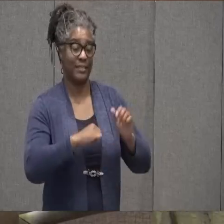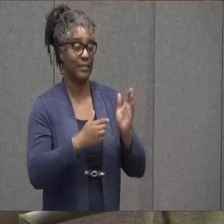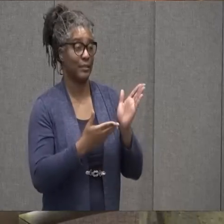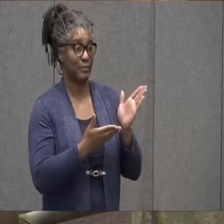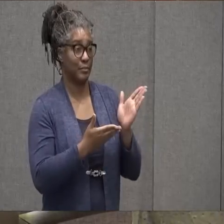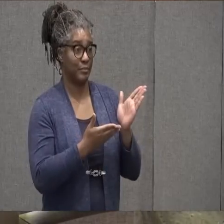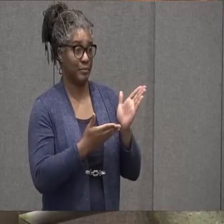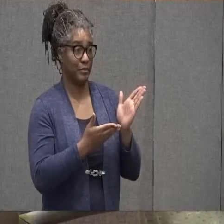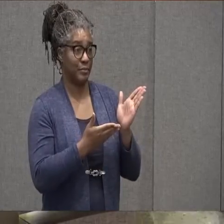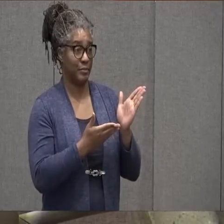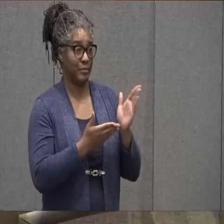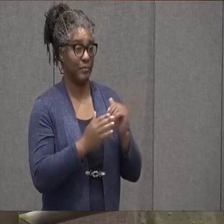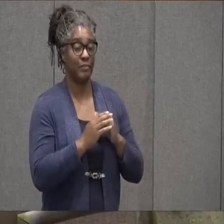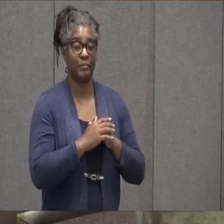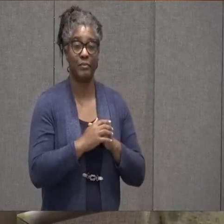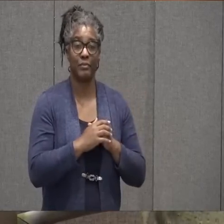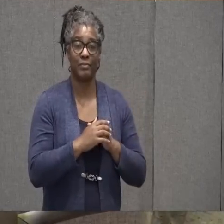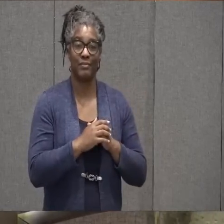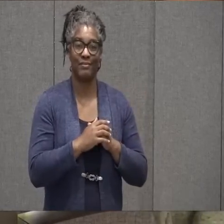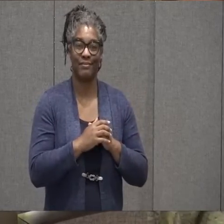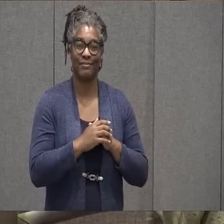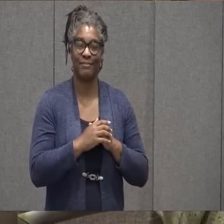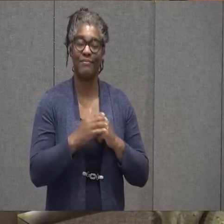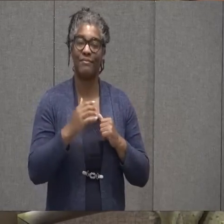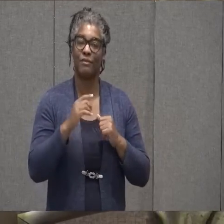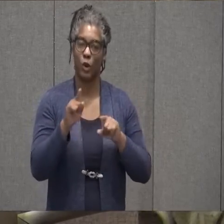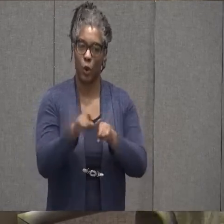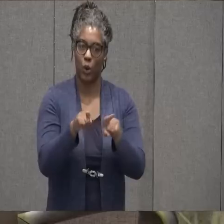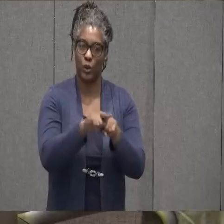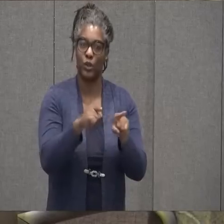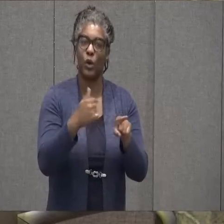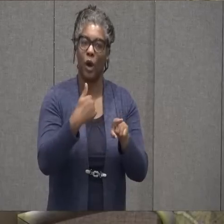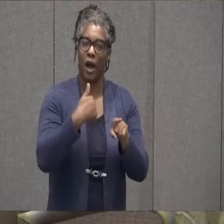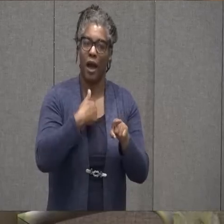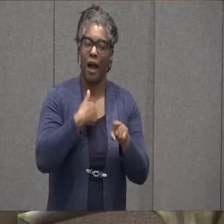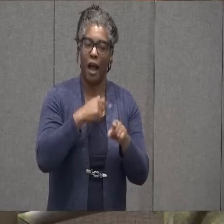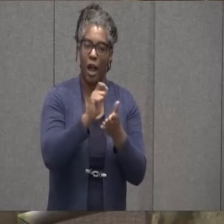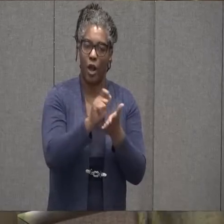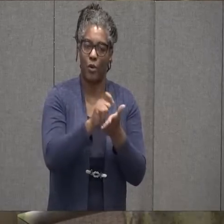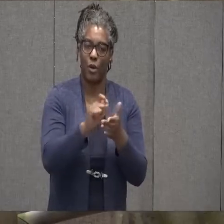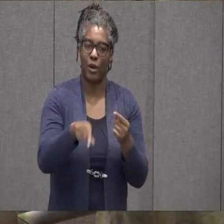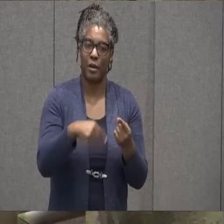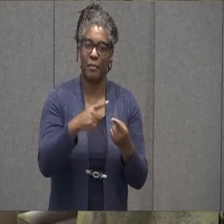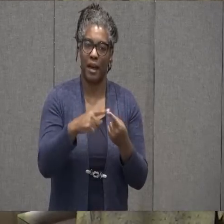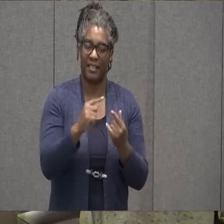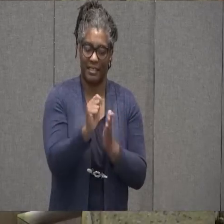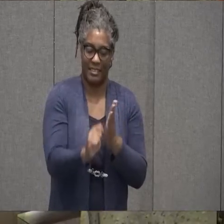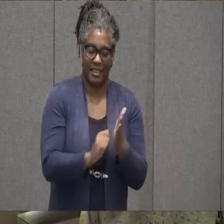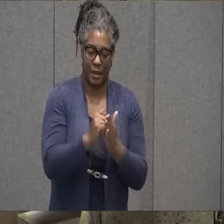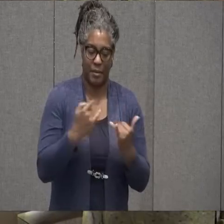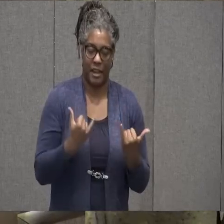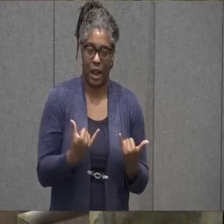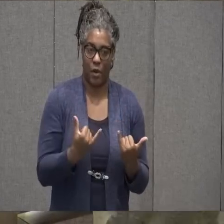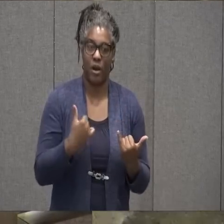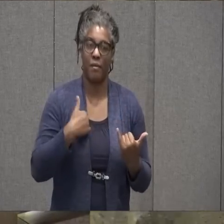one kind of about the time that we're going through right now. So I titled it